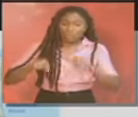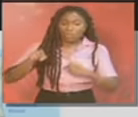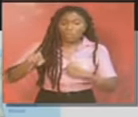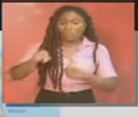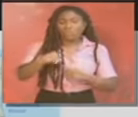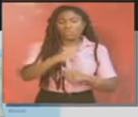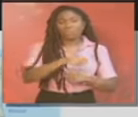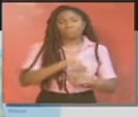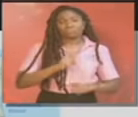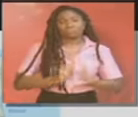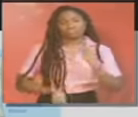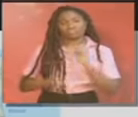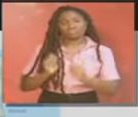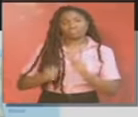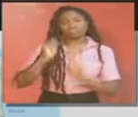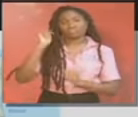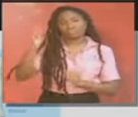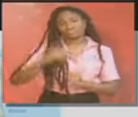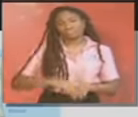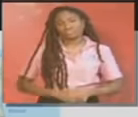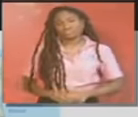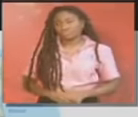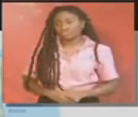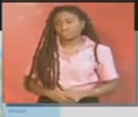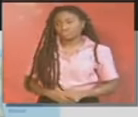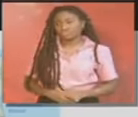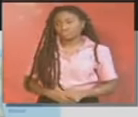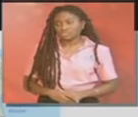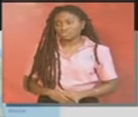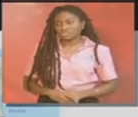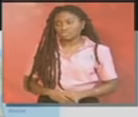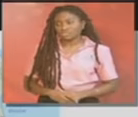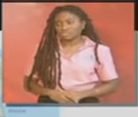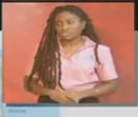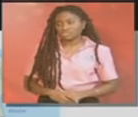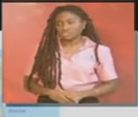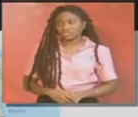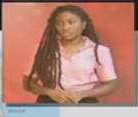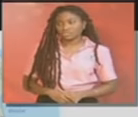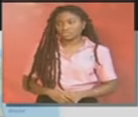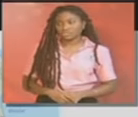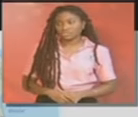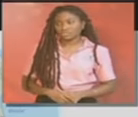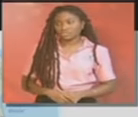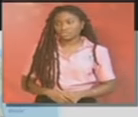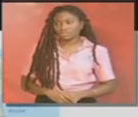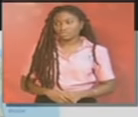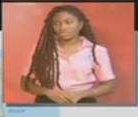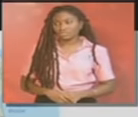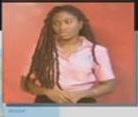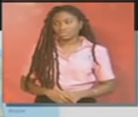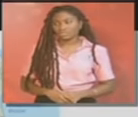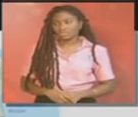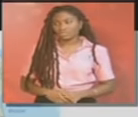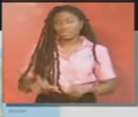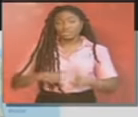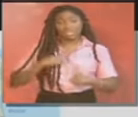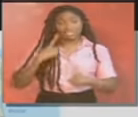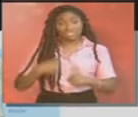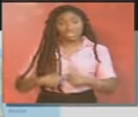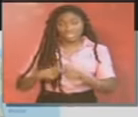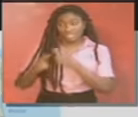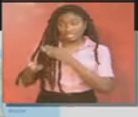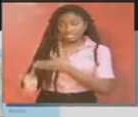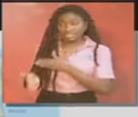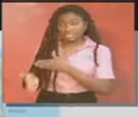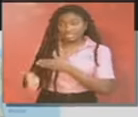wider span of the population and a wider span of the geographic landmass. Next slide. And this